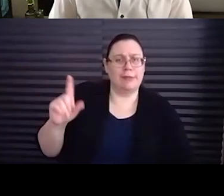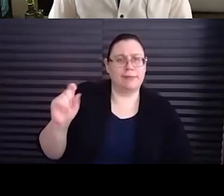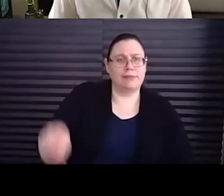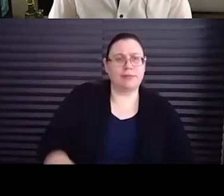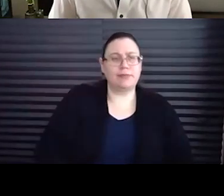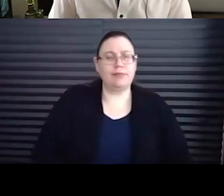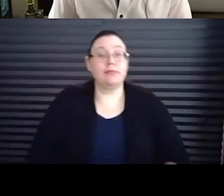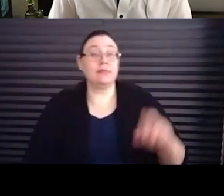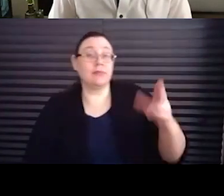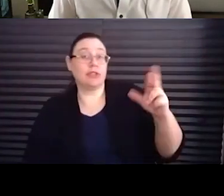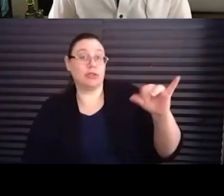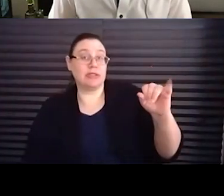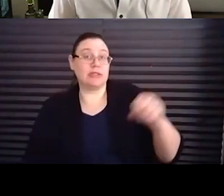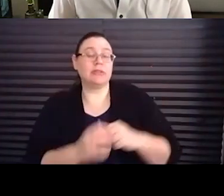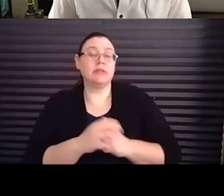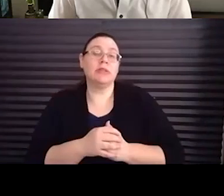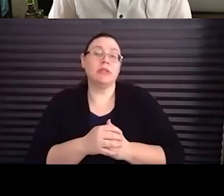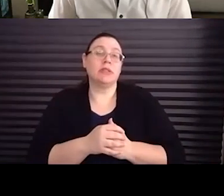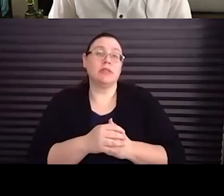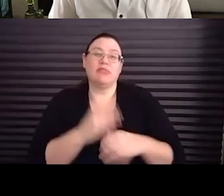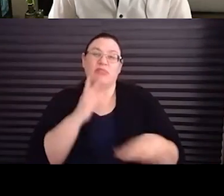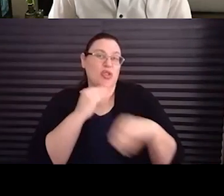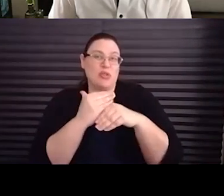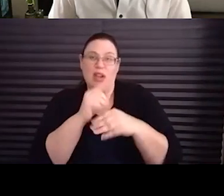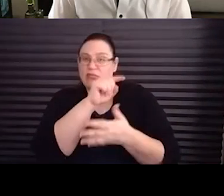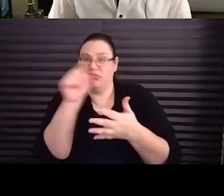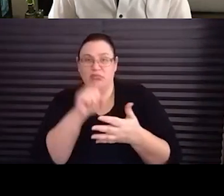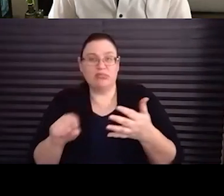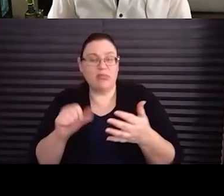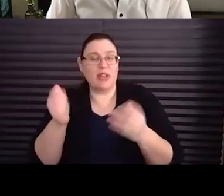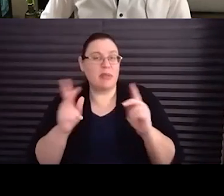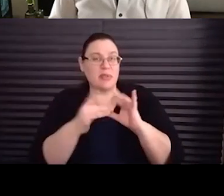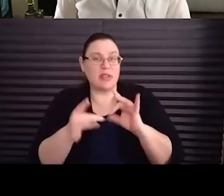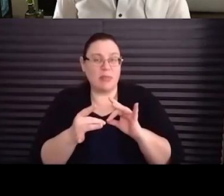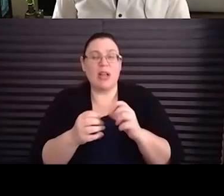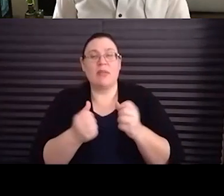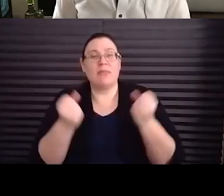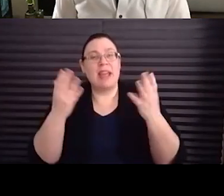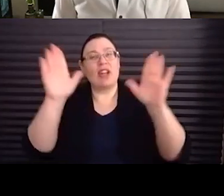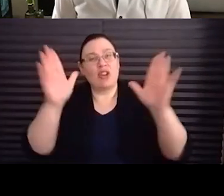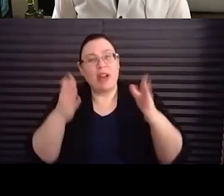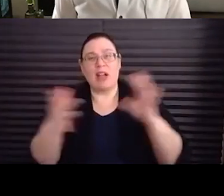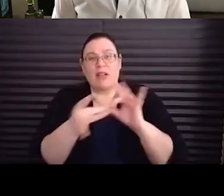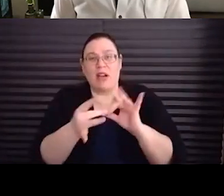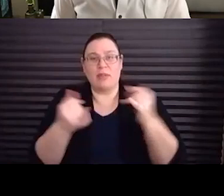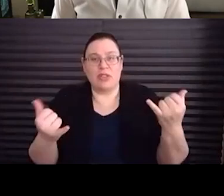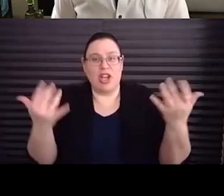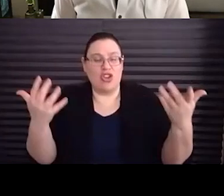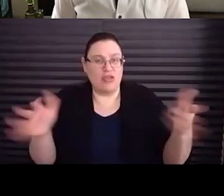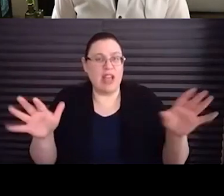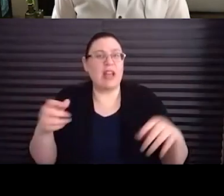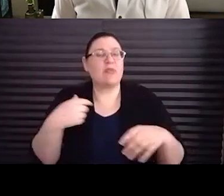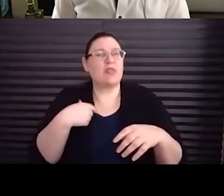I mean, just to add on top of what everybody else has said, which is, a lot of great things have been said today already. So I'm trying to think what